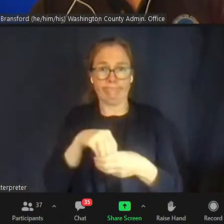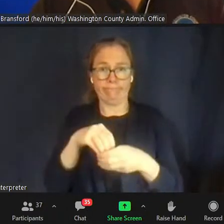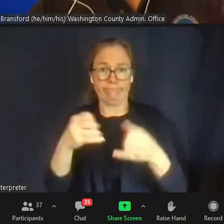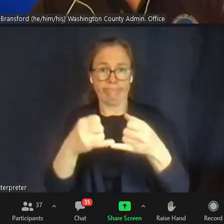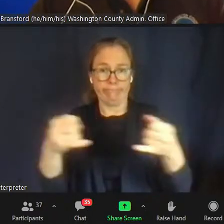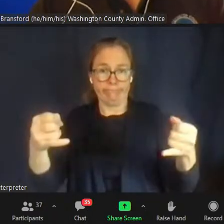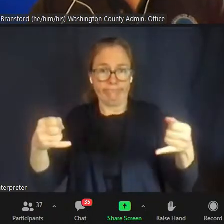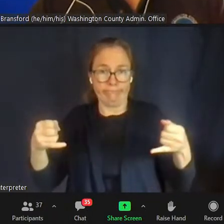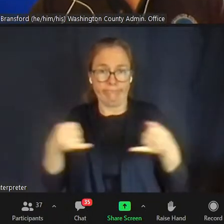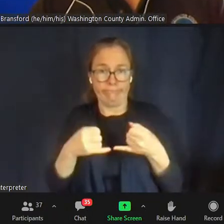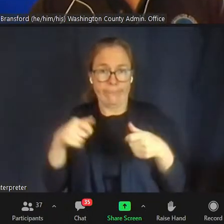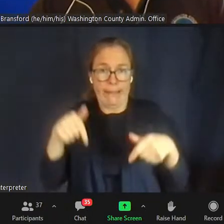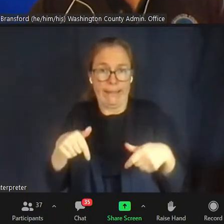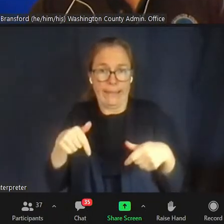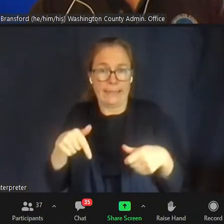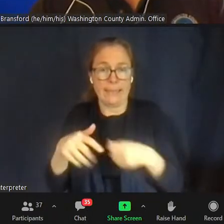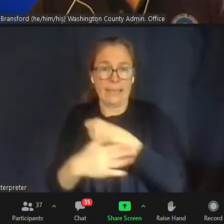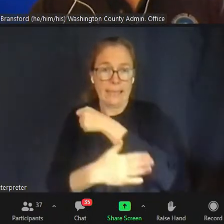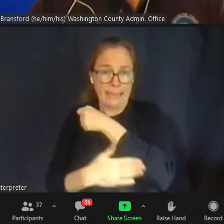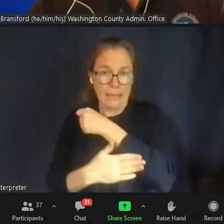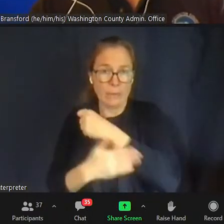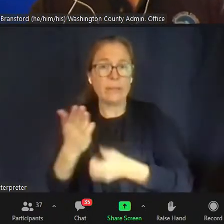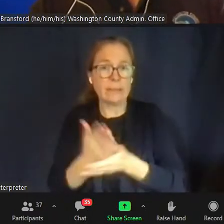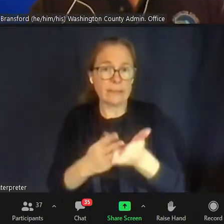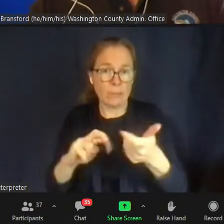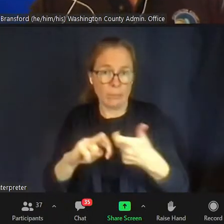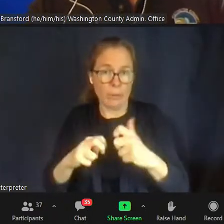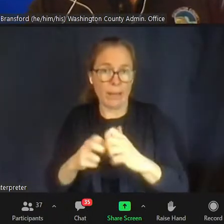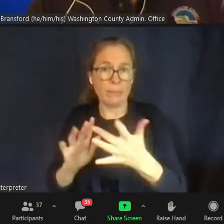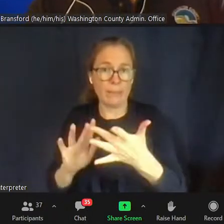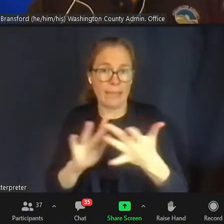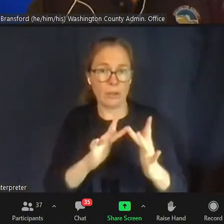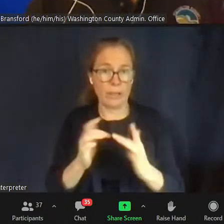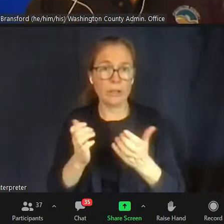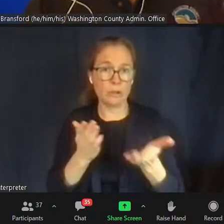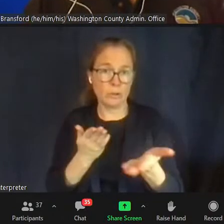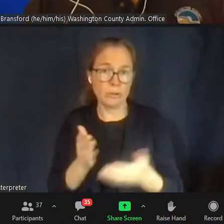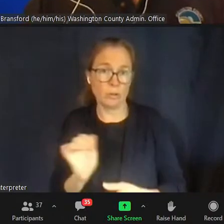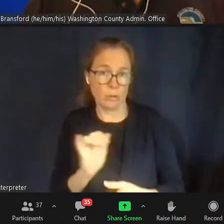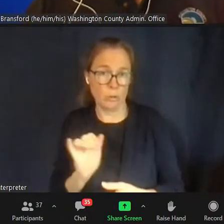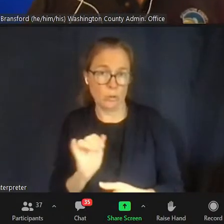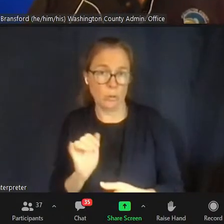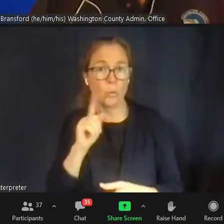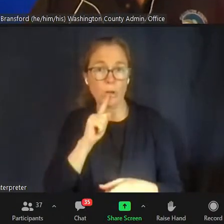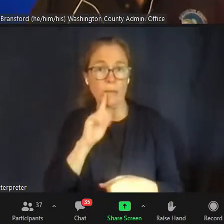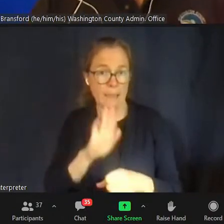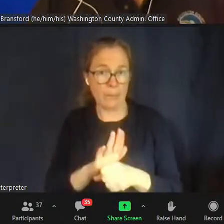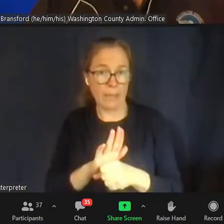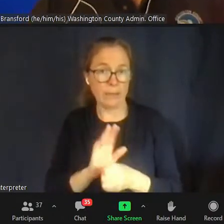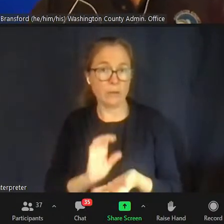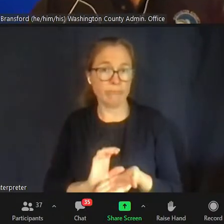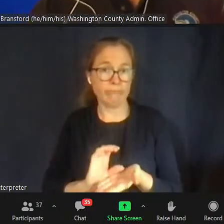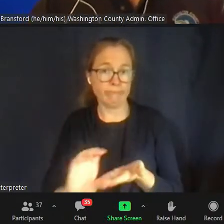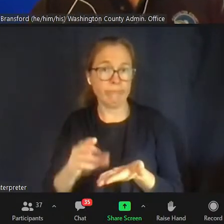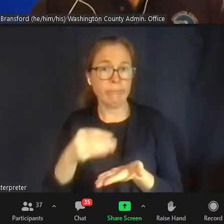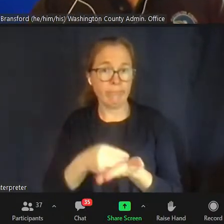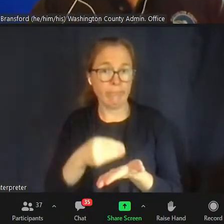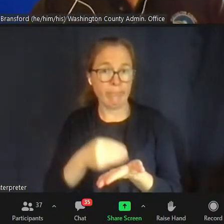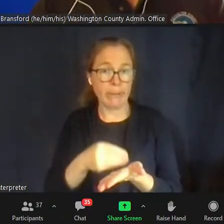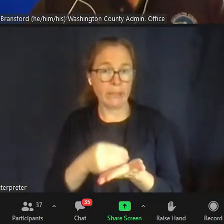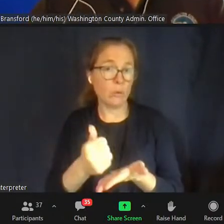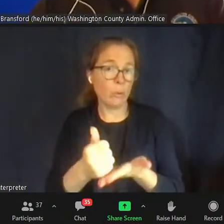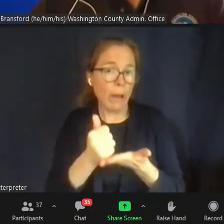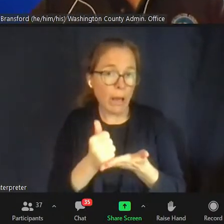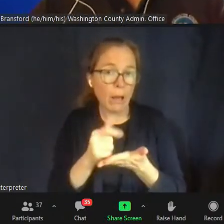we have some broadband issues as well. And so we are dedicating some money towards a study that